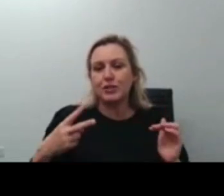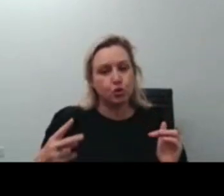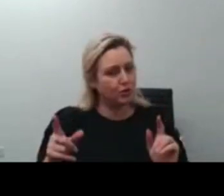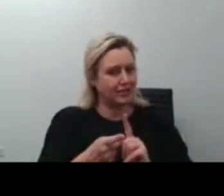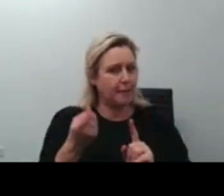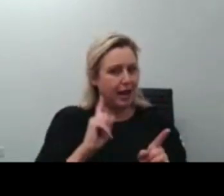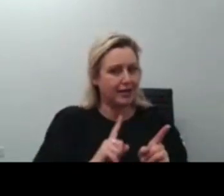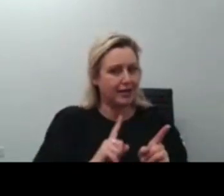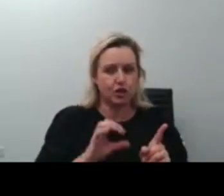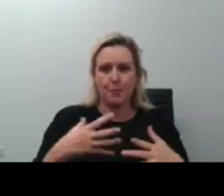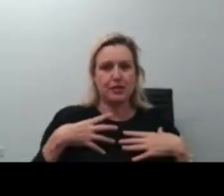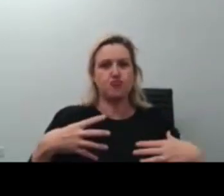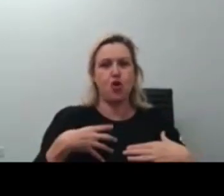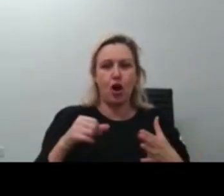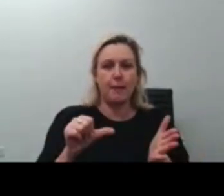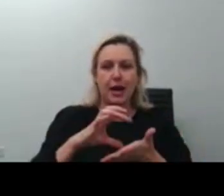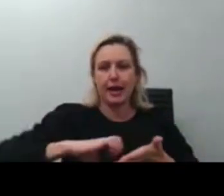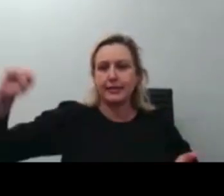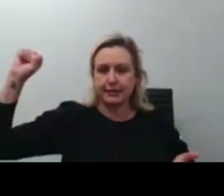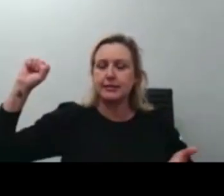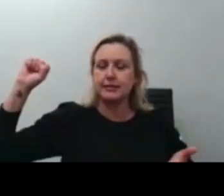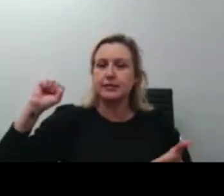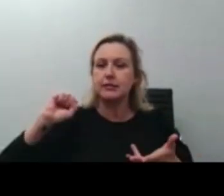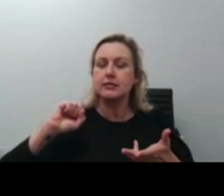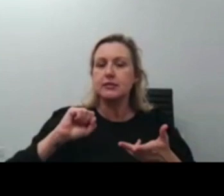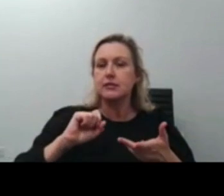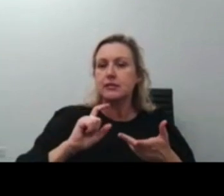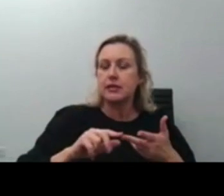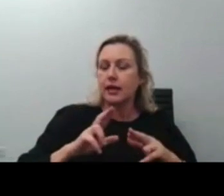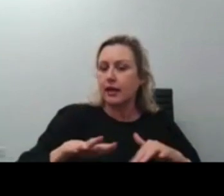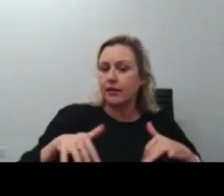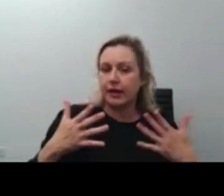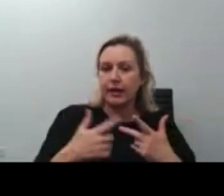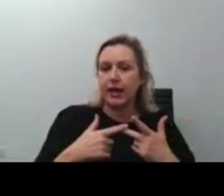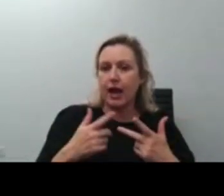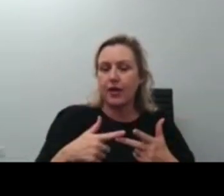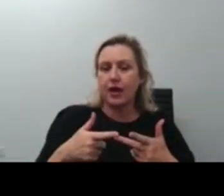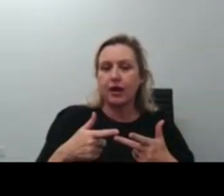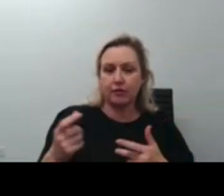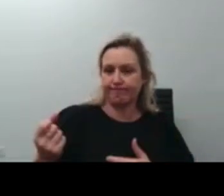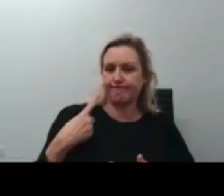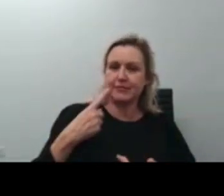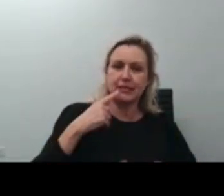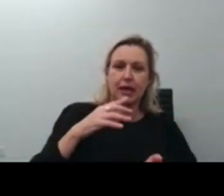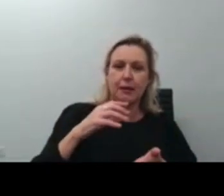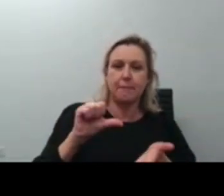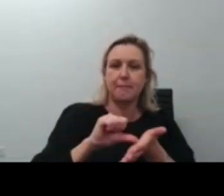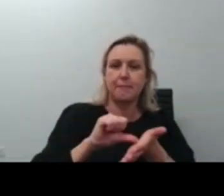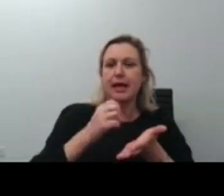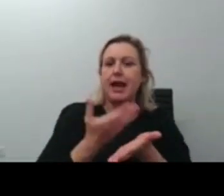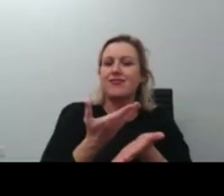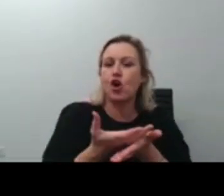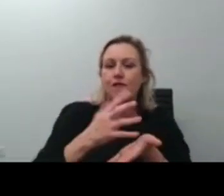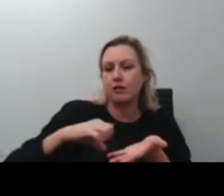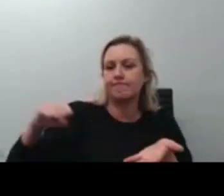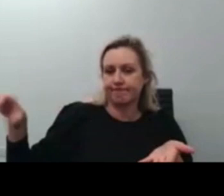don't be surprised following any acquittals of any recovery notices that come through. But that